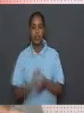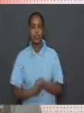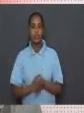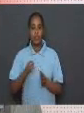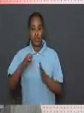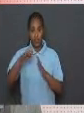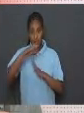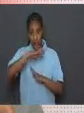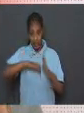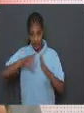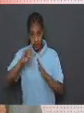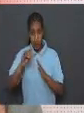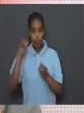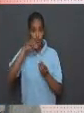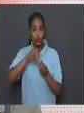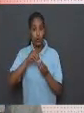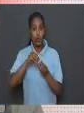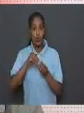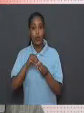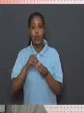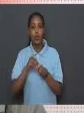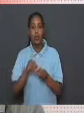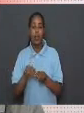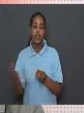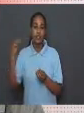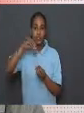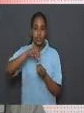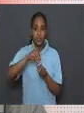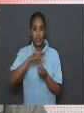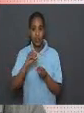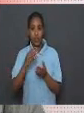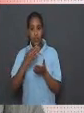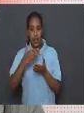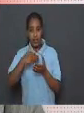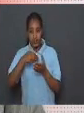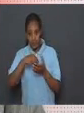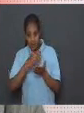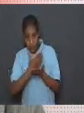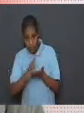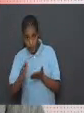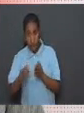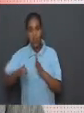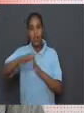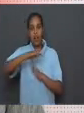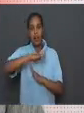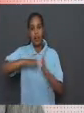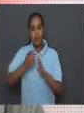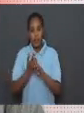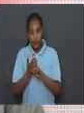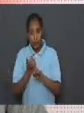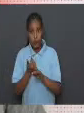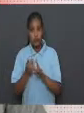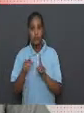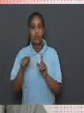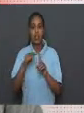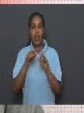The electrodes also provide the addition and removal of electrons from